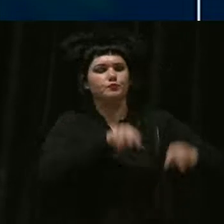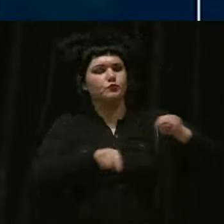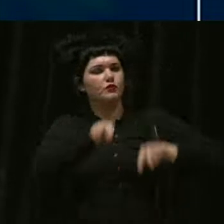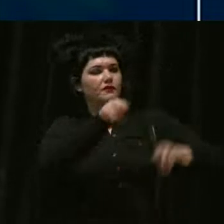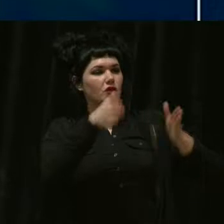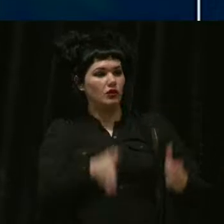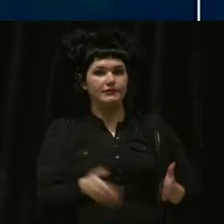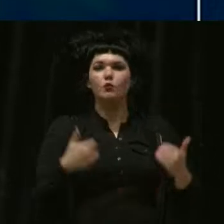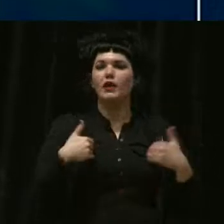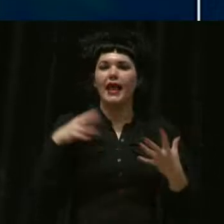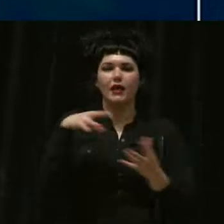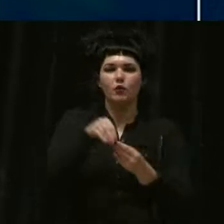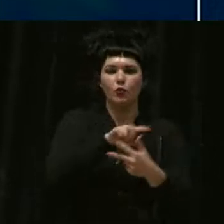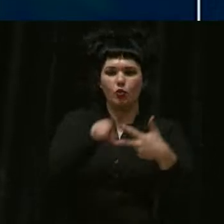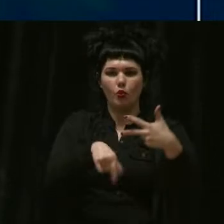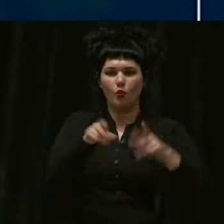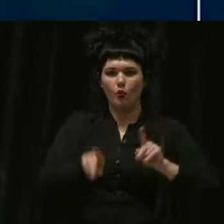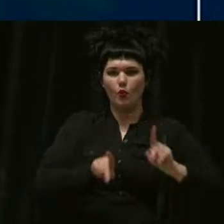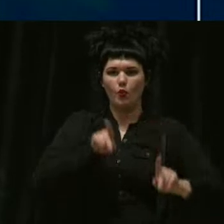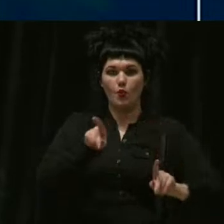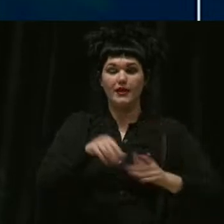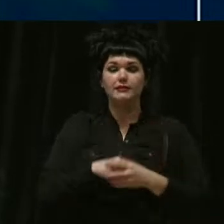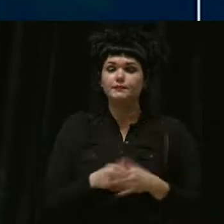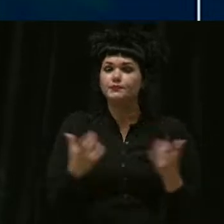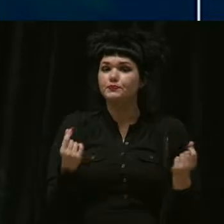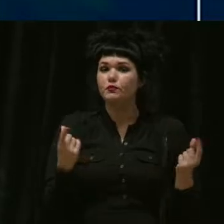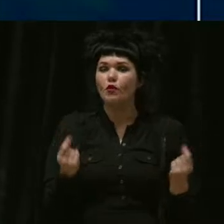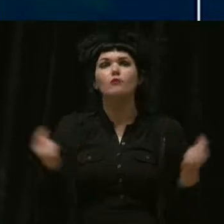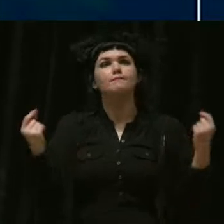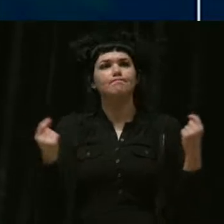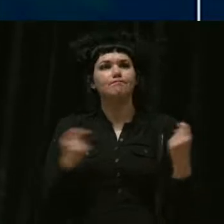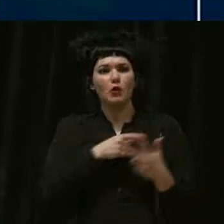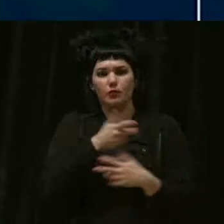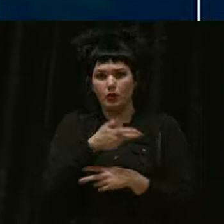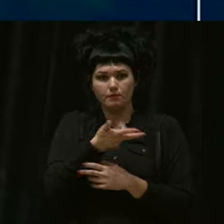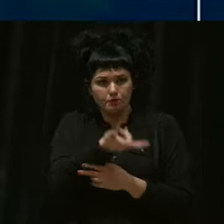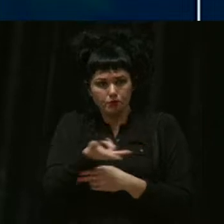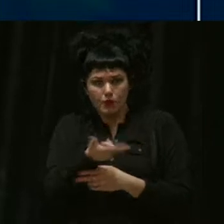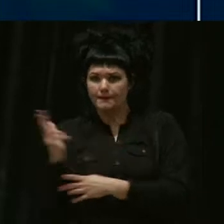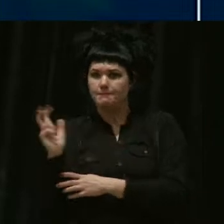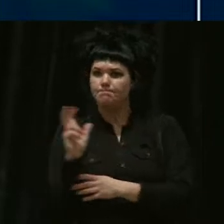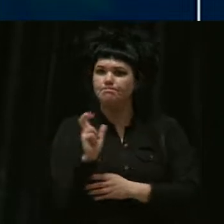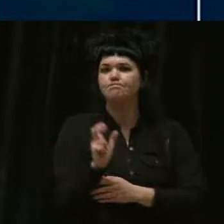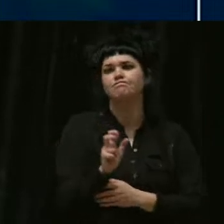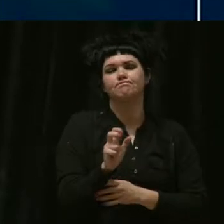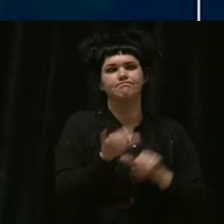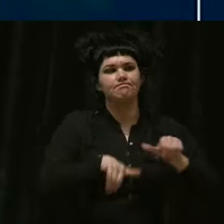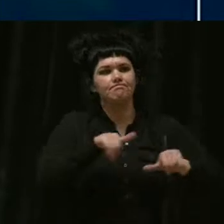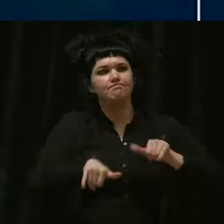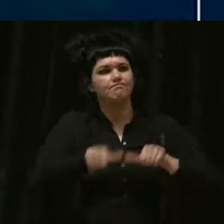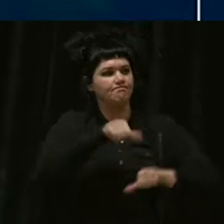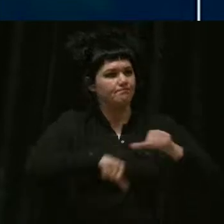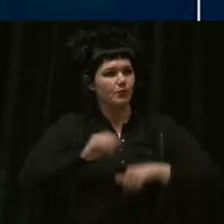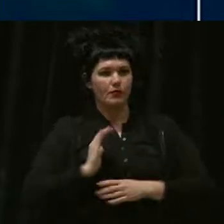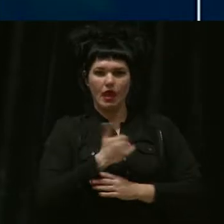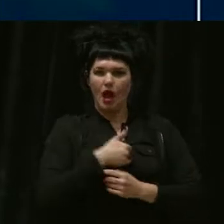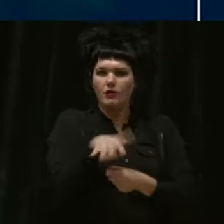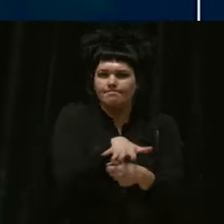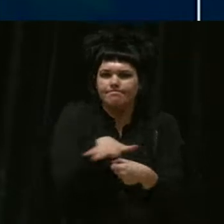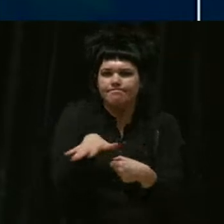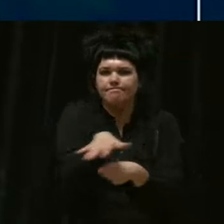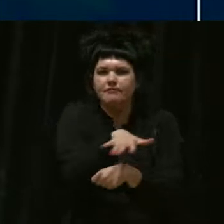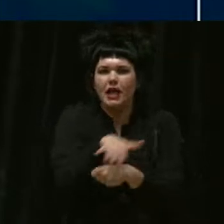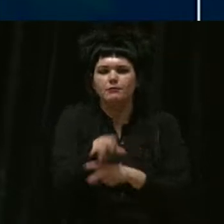external reviewers who came and spent time on our campus looking at the DEI process. They